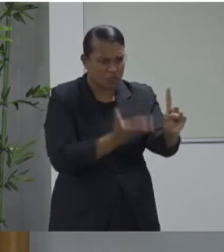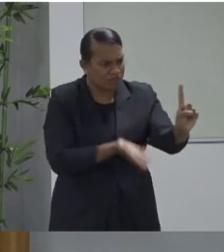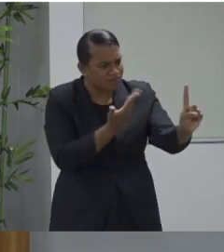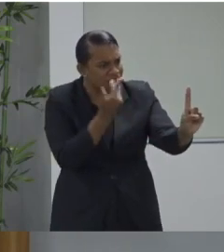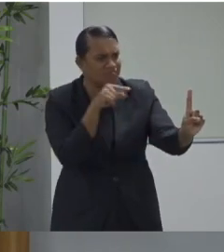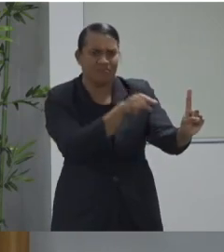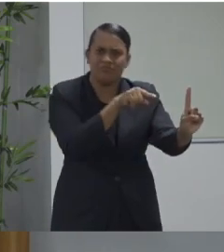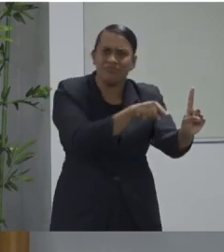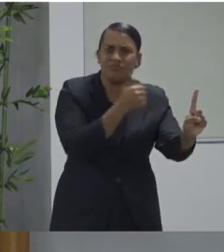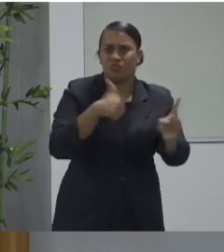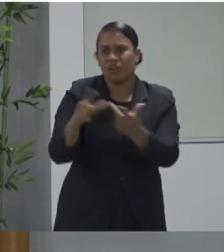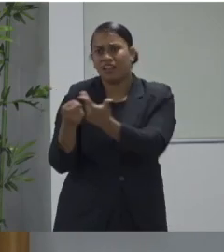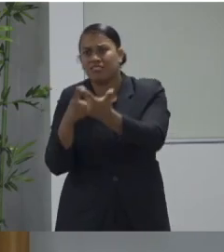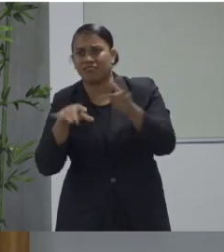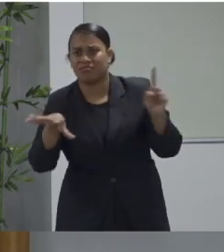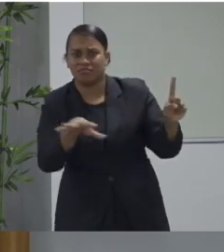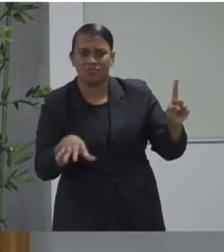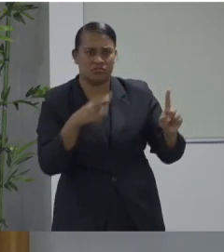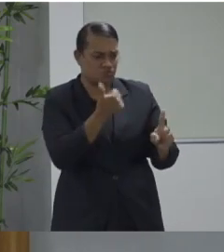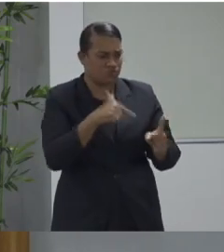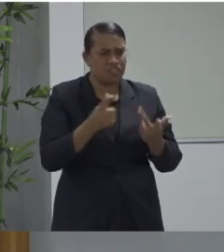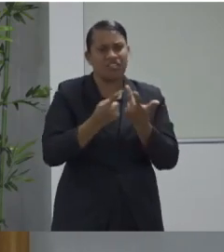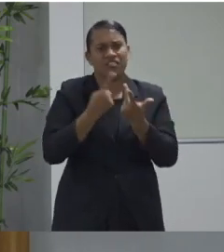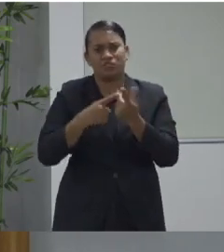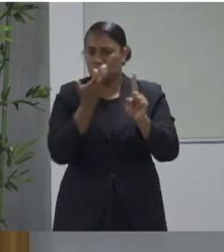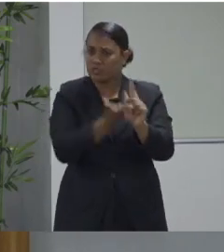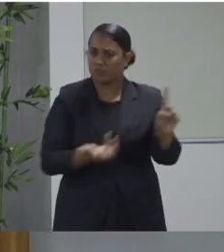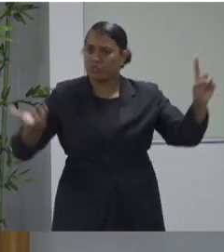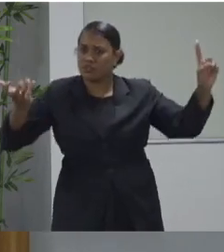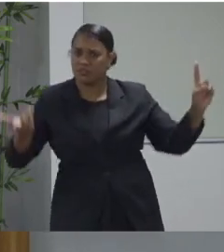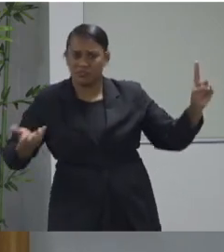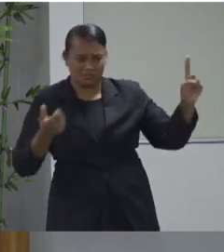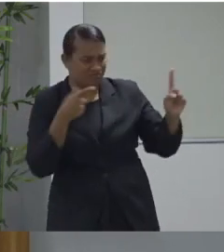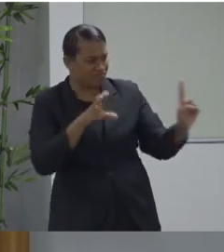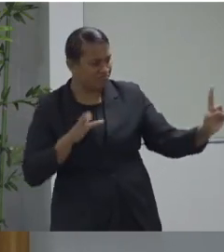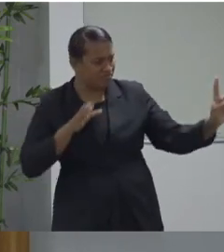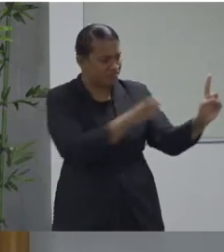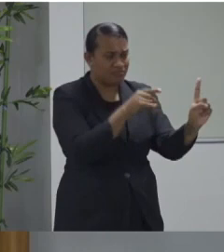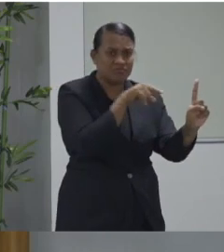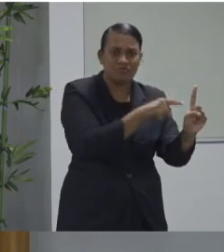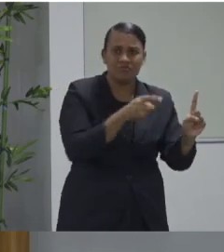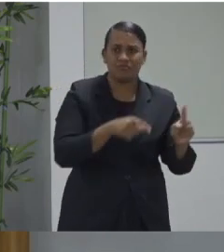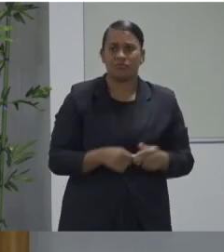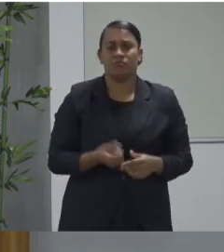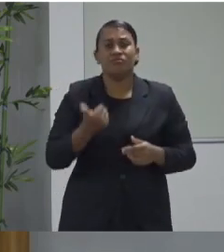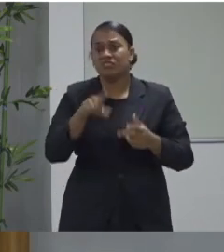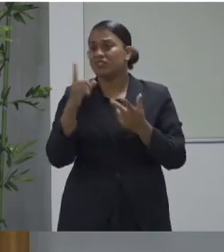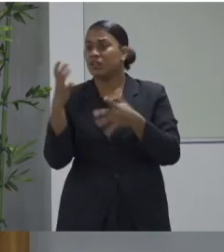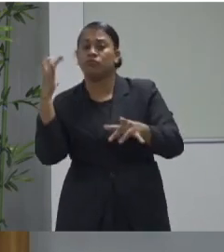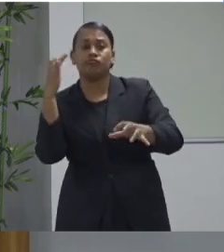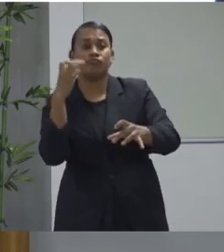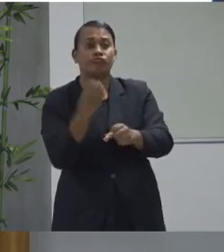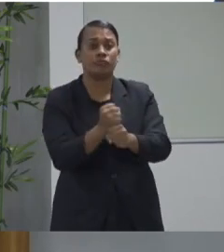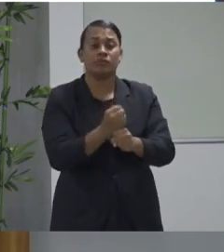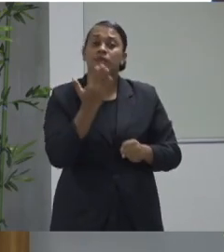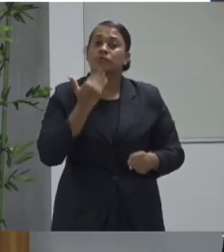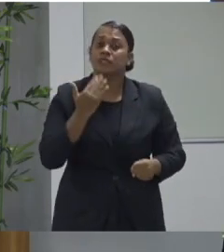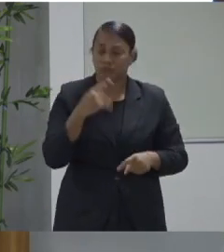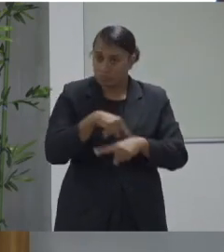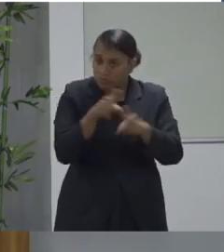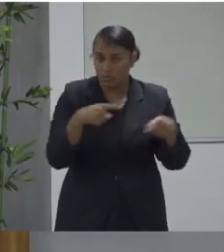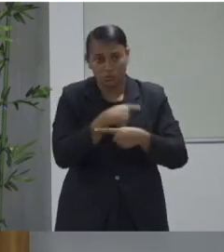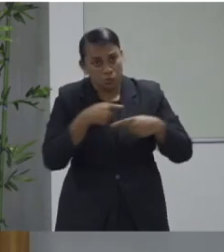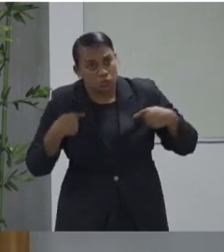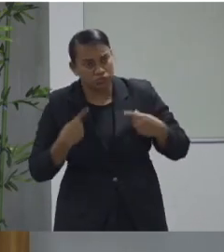who we have put under quarantine. To conclude, just reiterating the